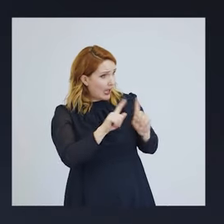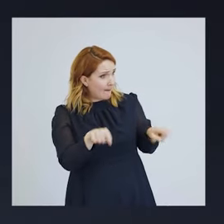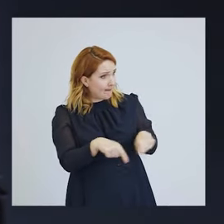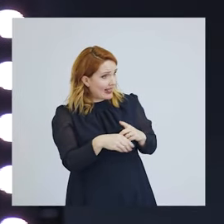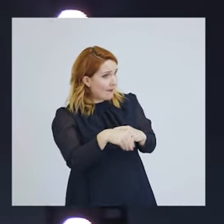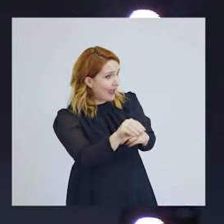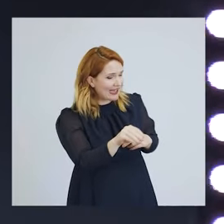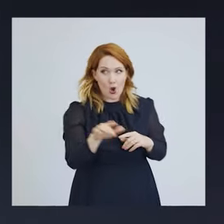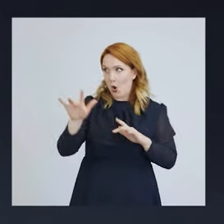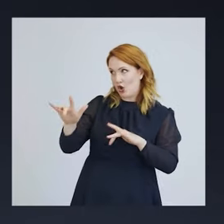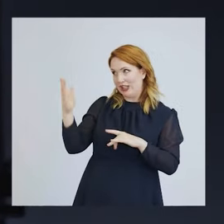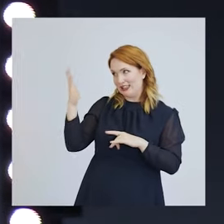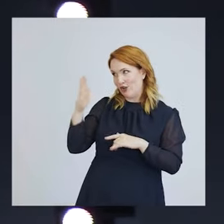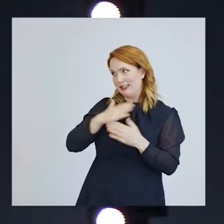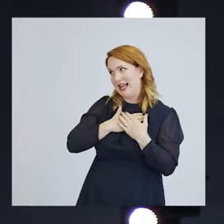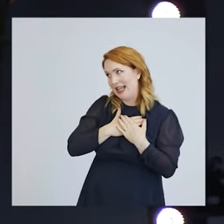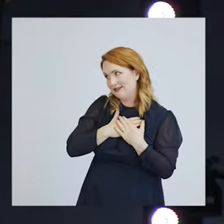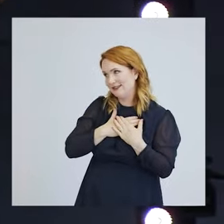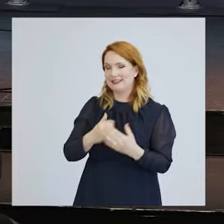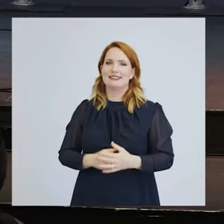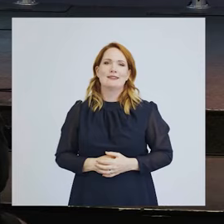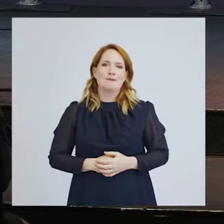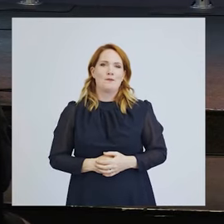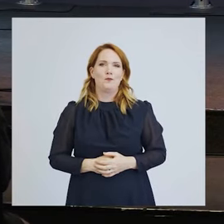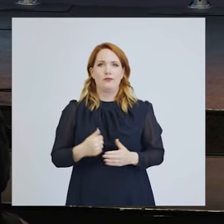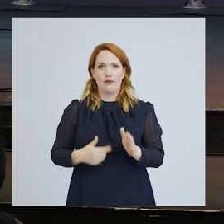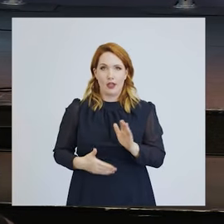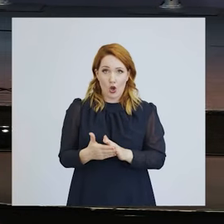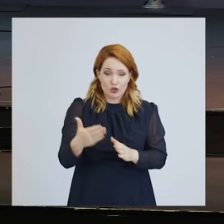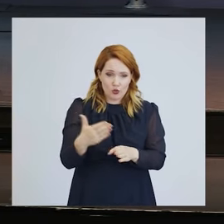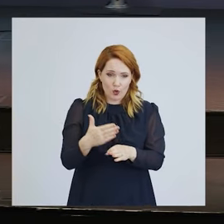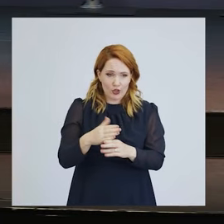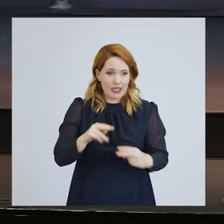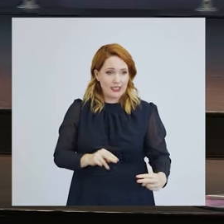My wife says to me, "Have you paid the bill yet, honey?" "Not yet, sorry, darling."